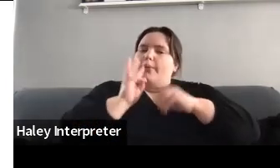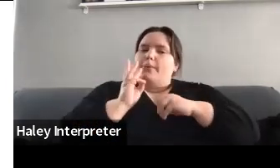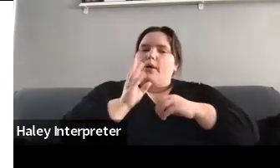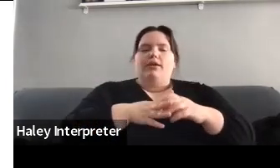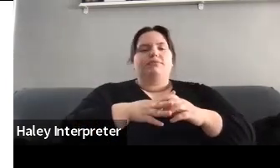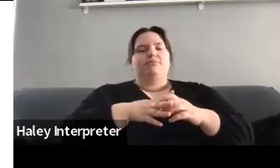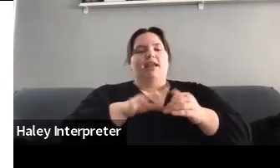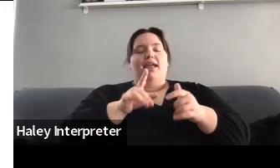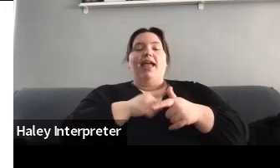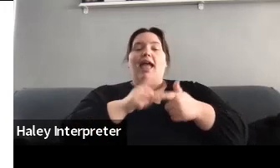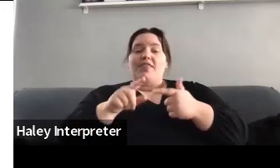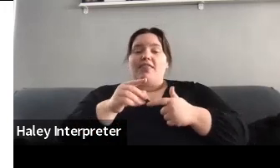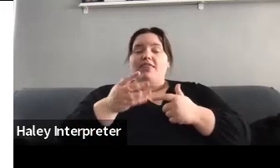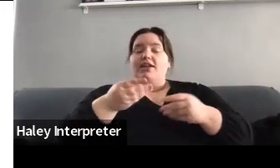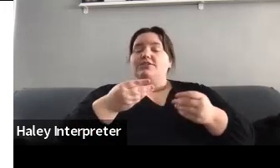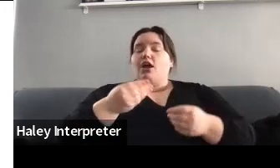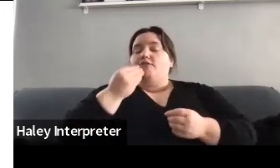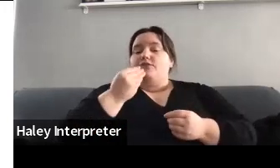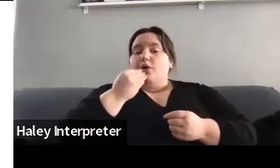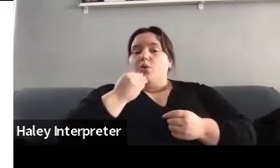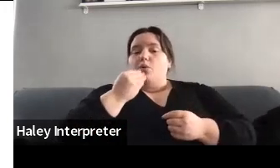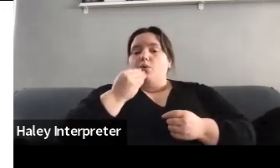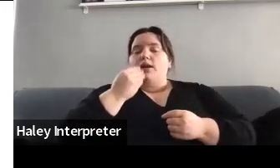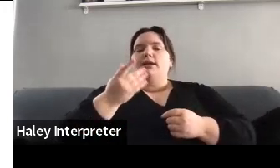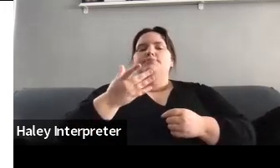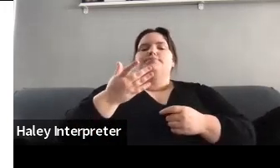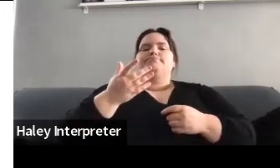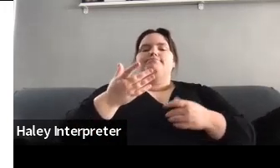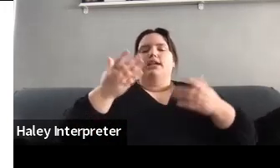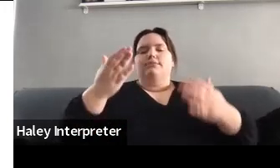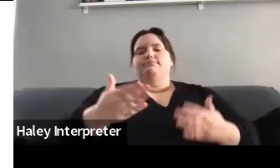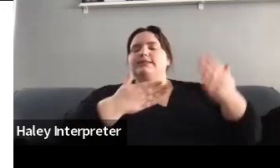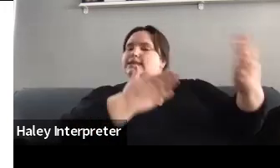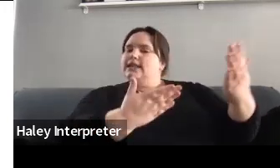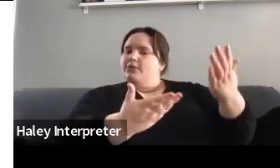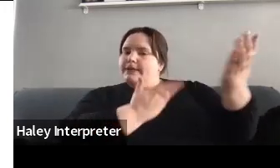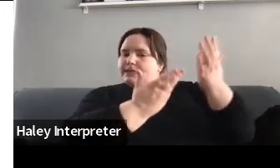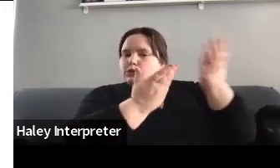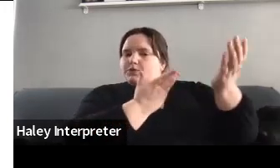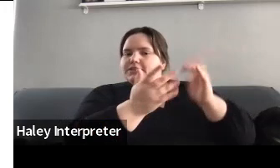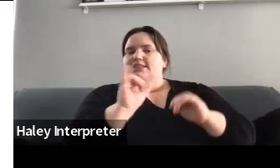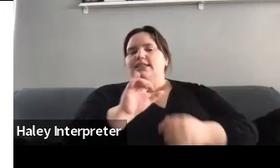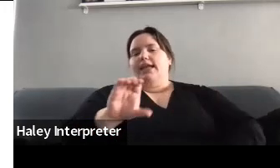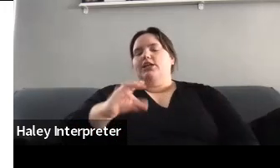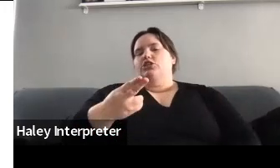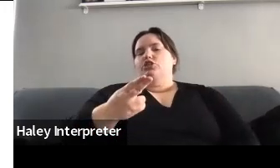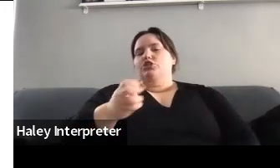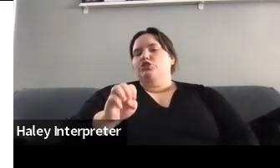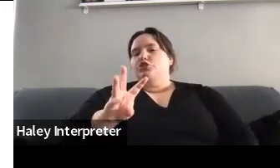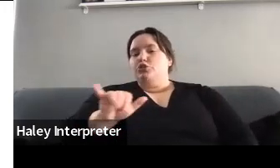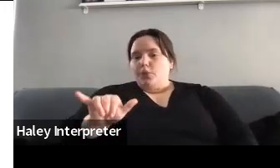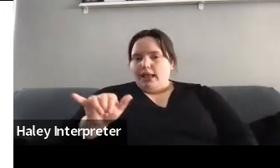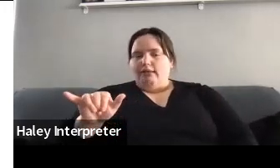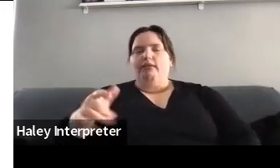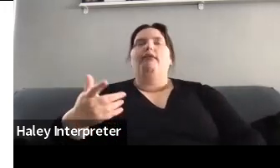like Chewy, or you can set up automatic delivery on Amazon. That can be really helpful to not need to go to the